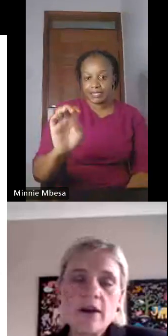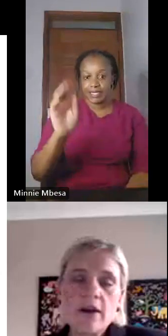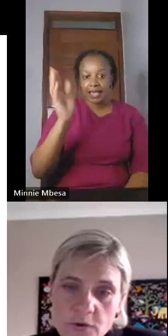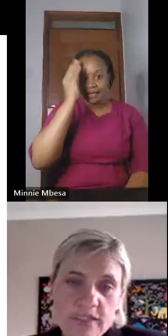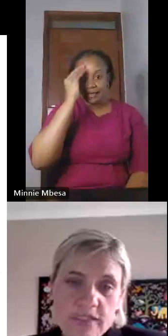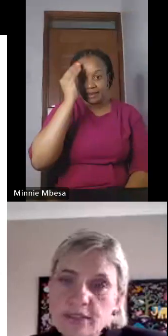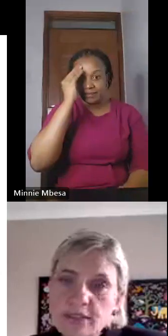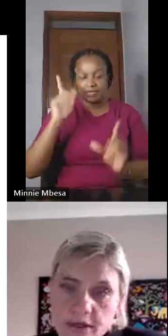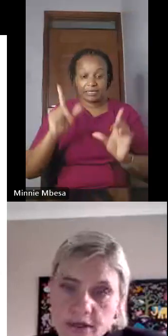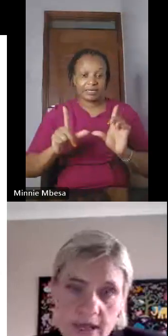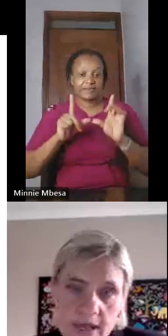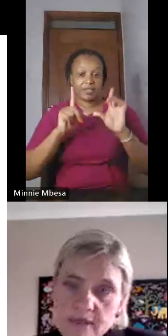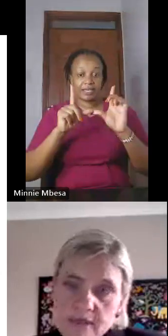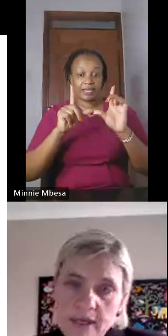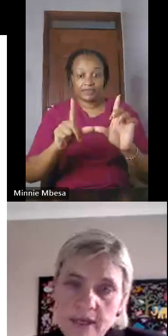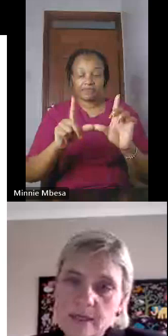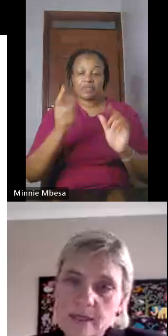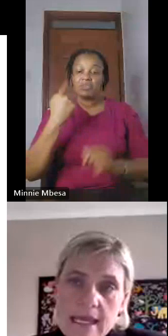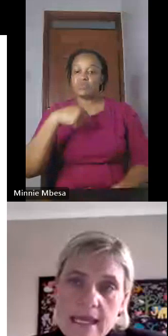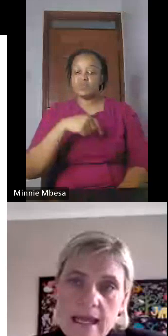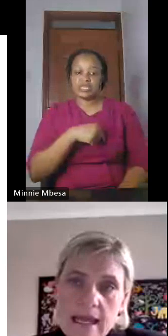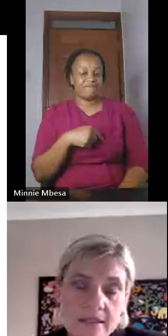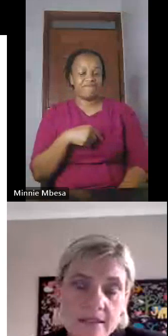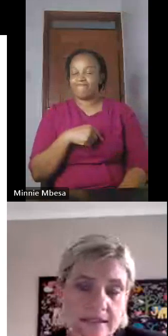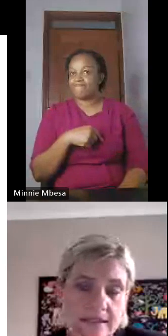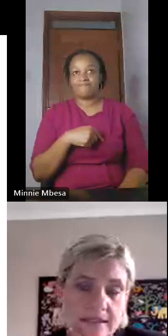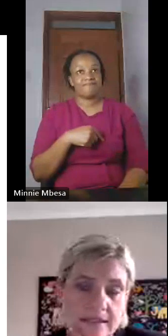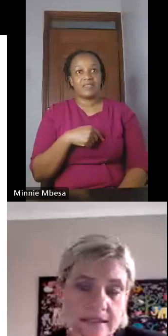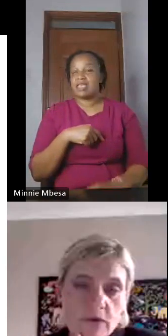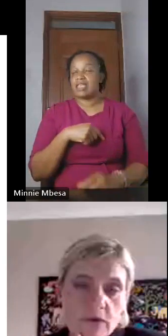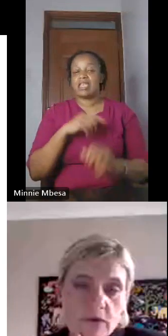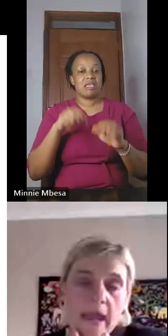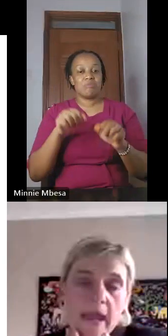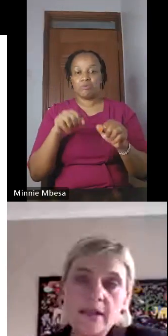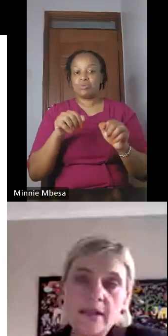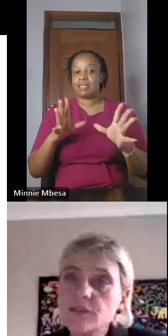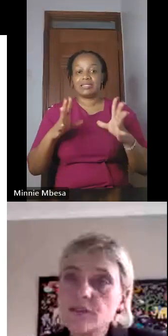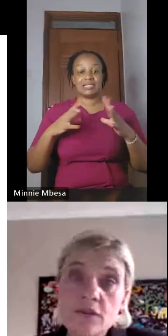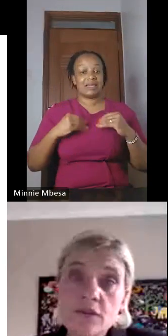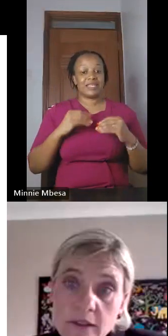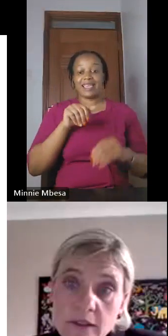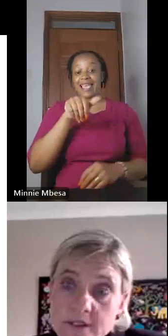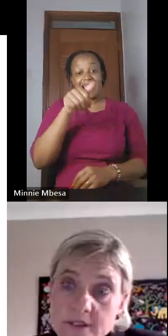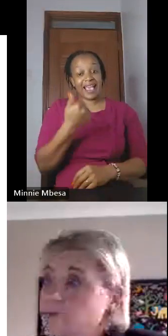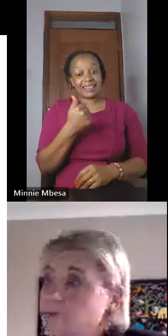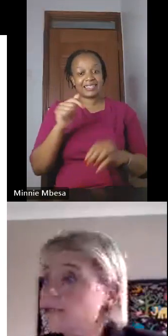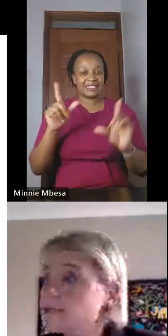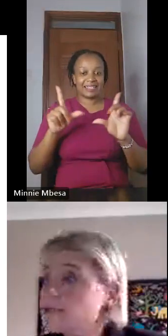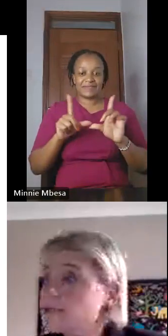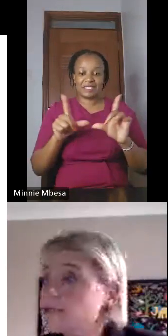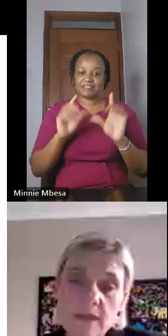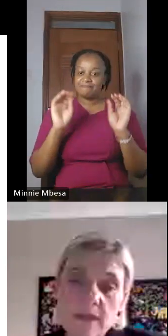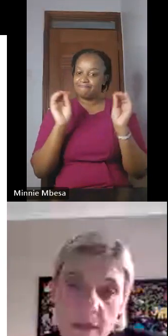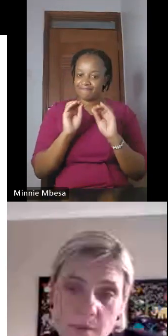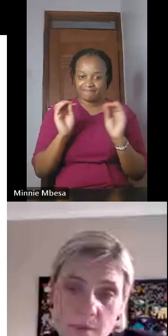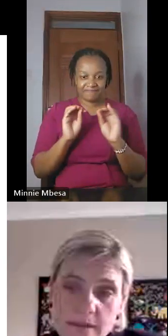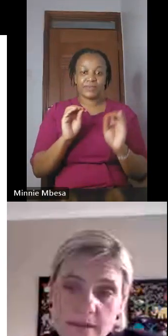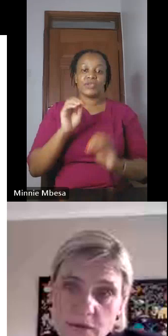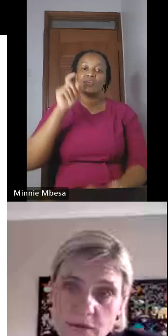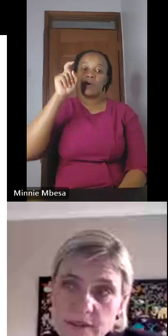are unfortunately not able to accept any other certificates. So a Duolingo certificate or